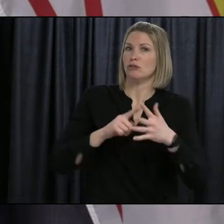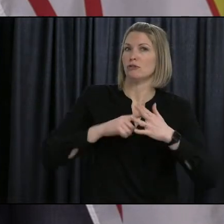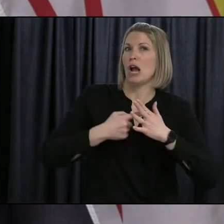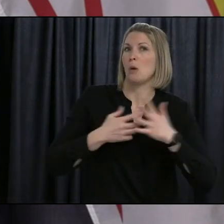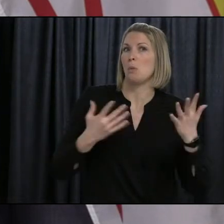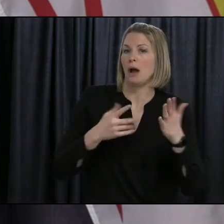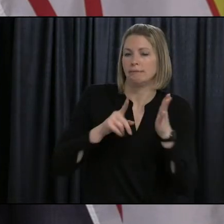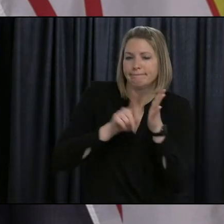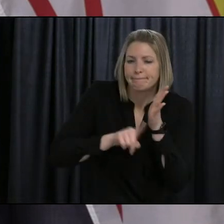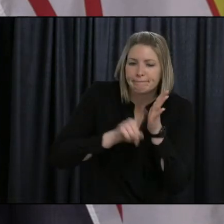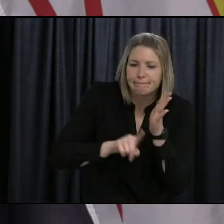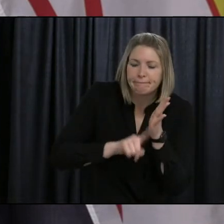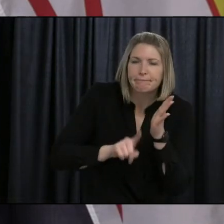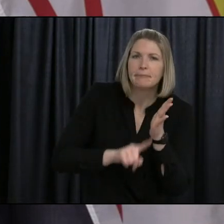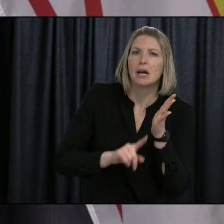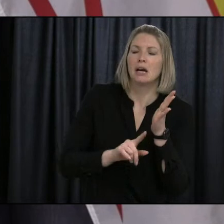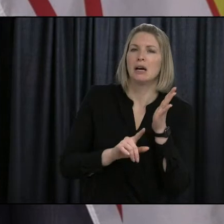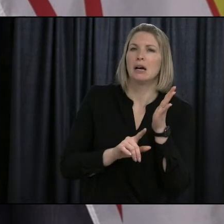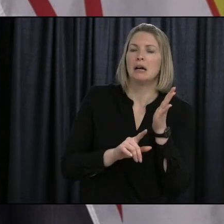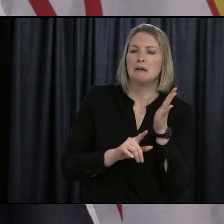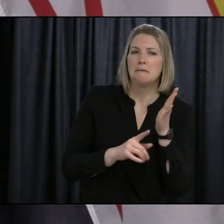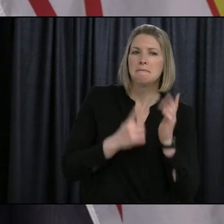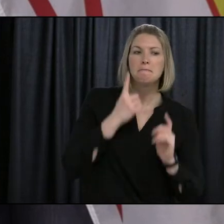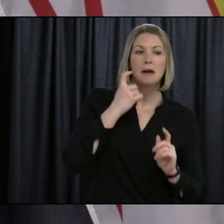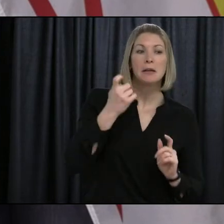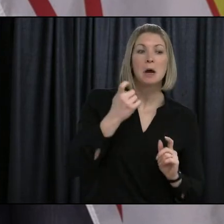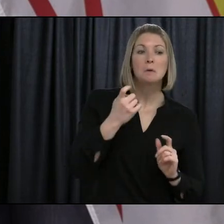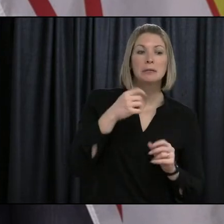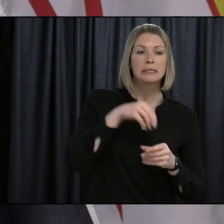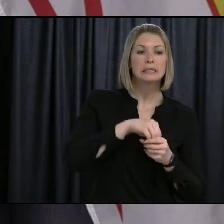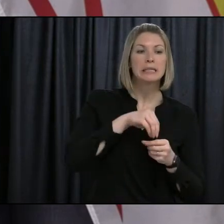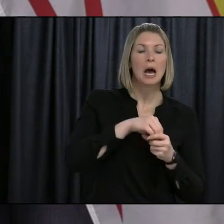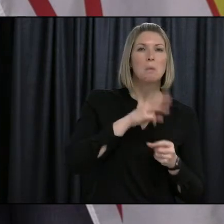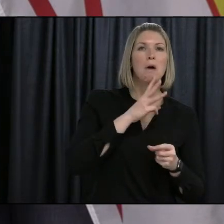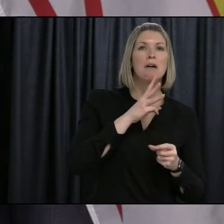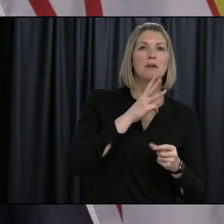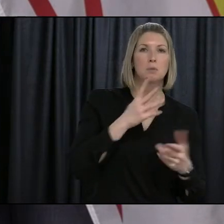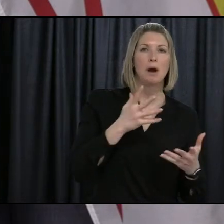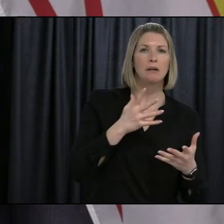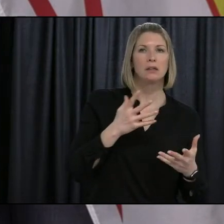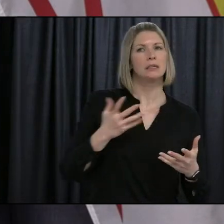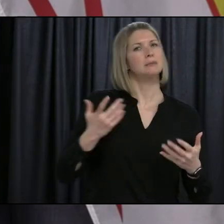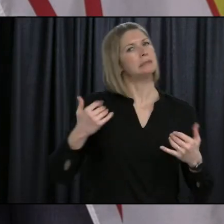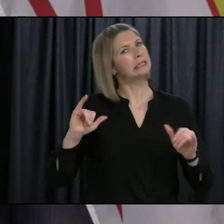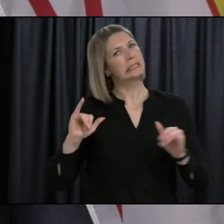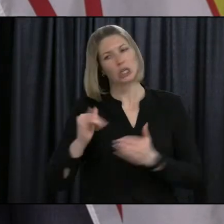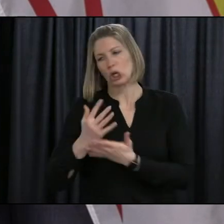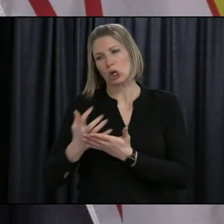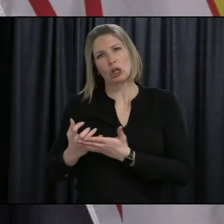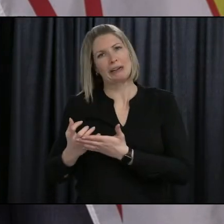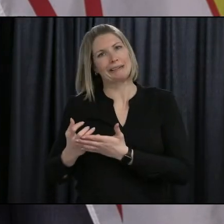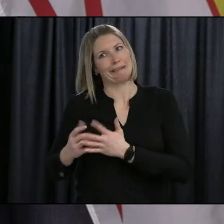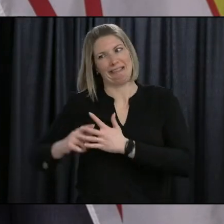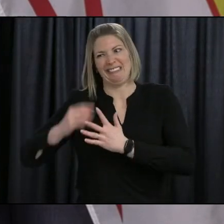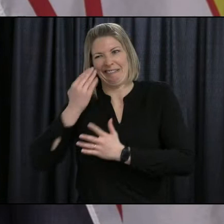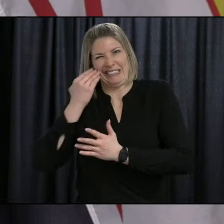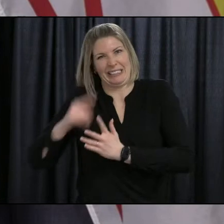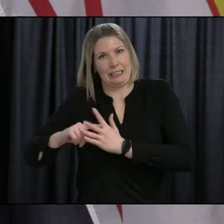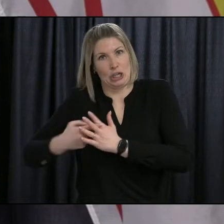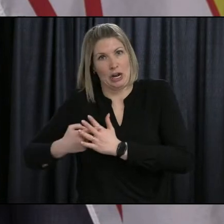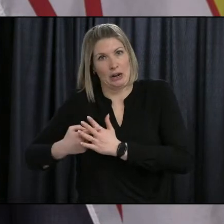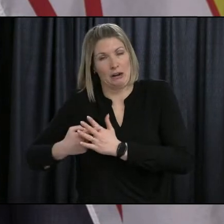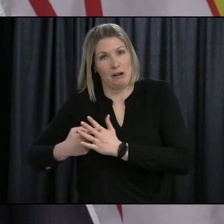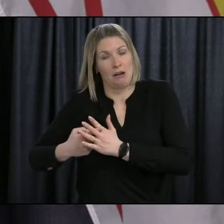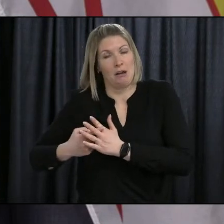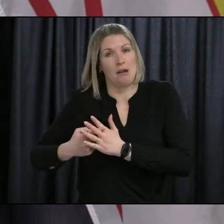investigations and exploration into that, and but it's still very early days, and of course now where we're having